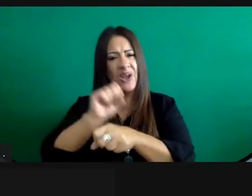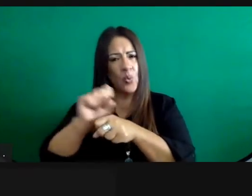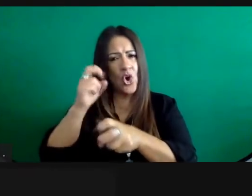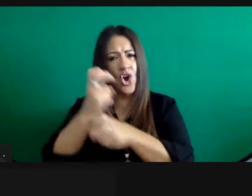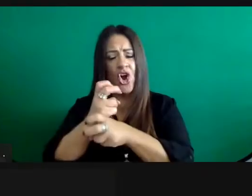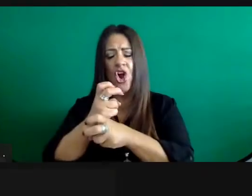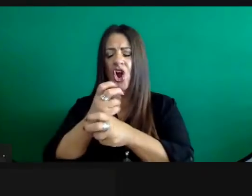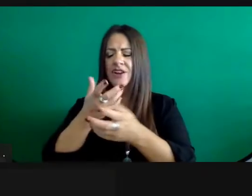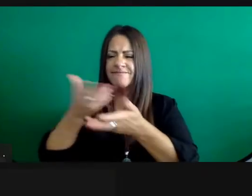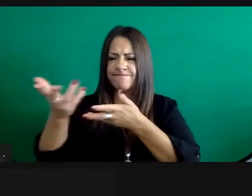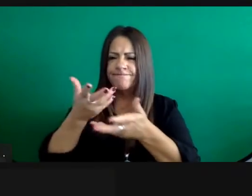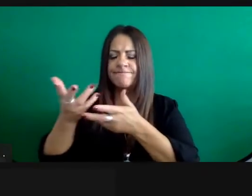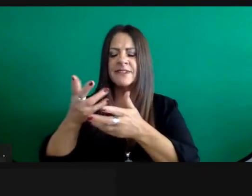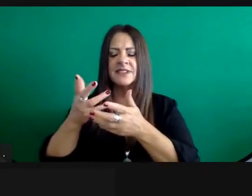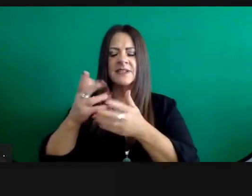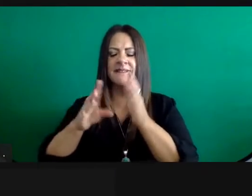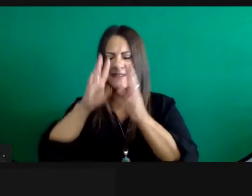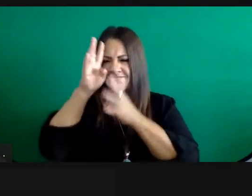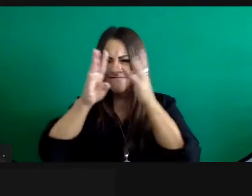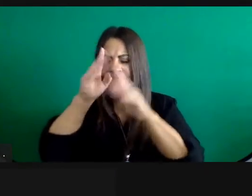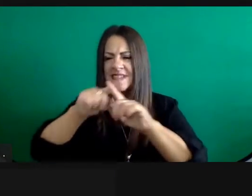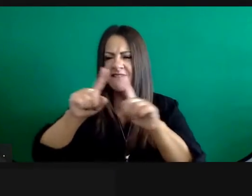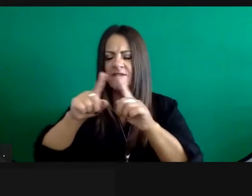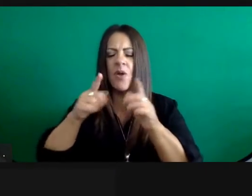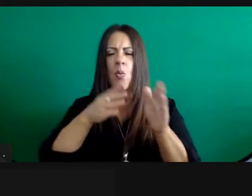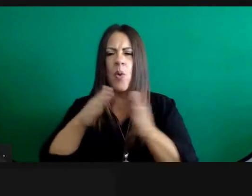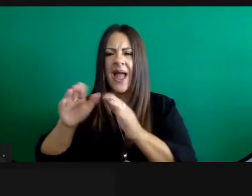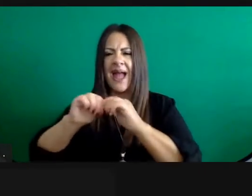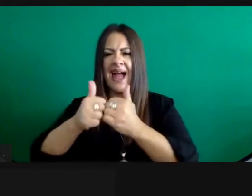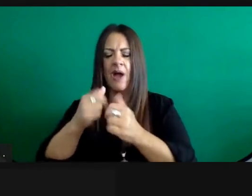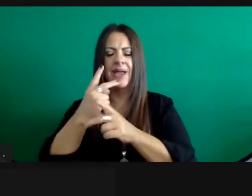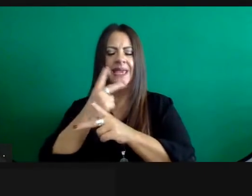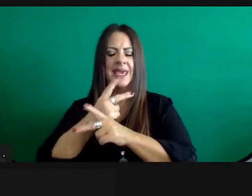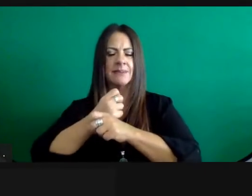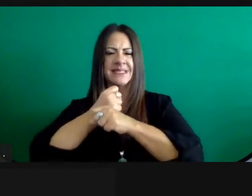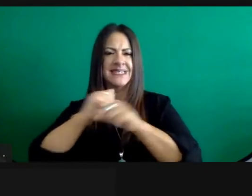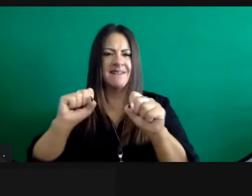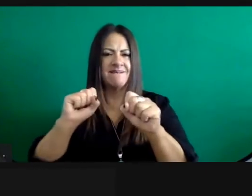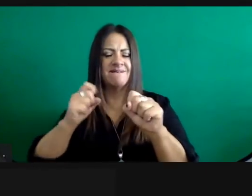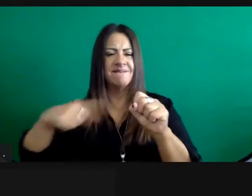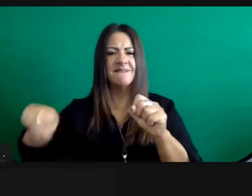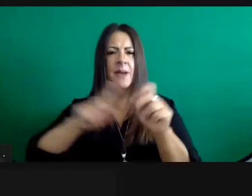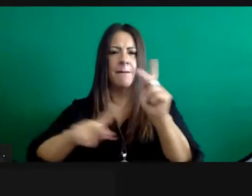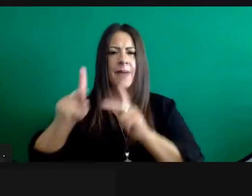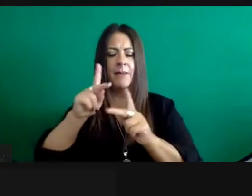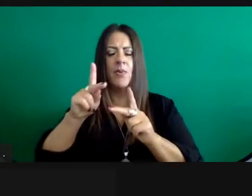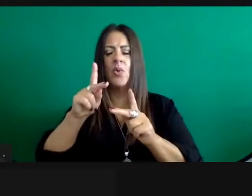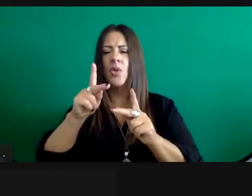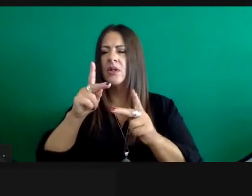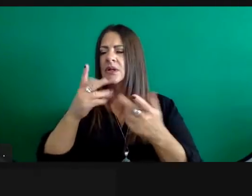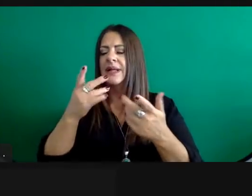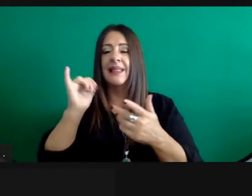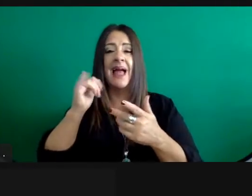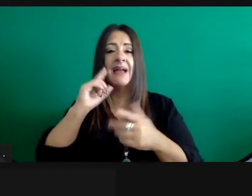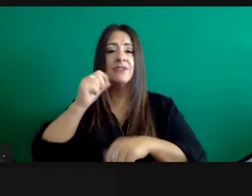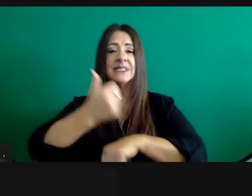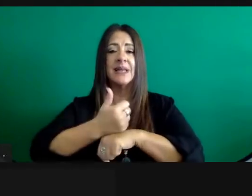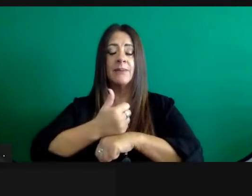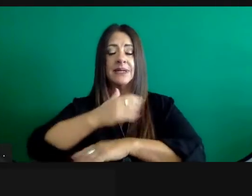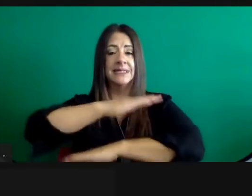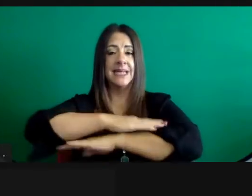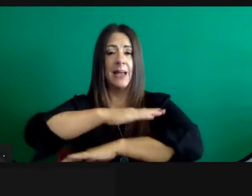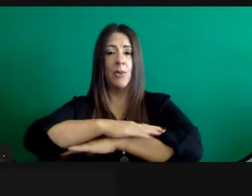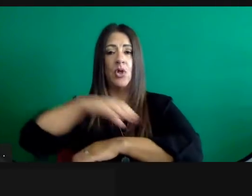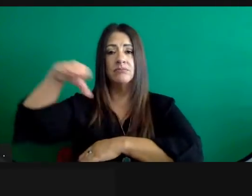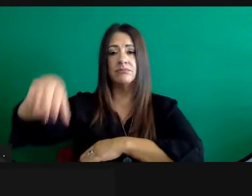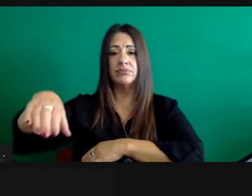create safer ways for outdoor dining to happen, to keeping tables farther apart, to ensuring masking